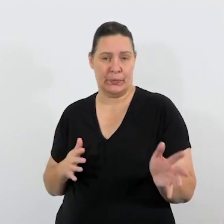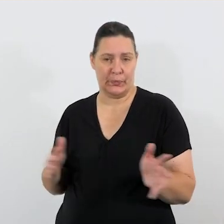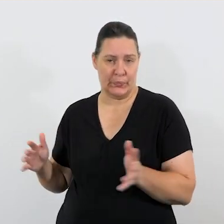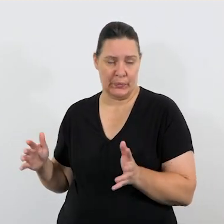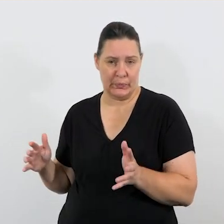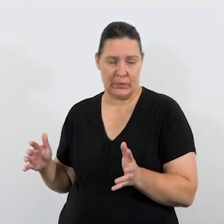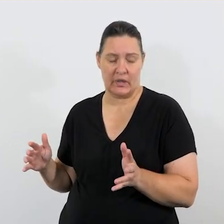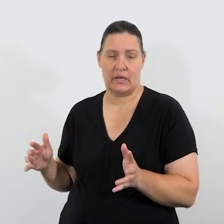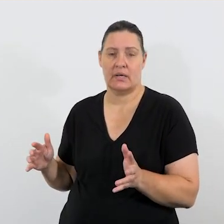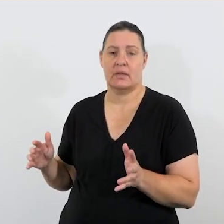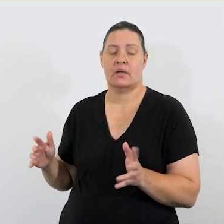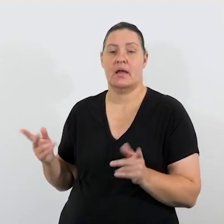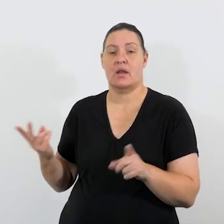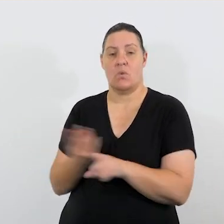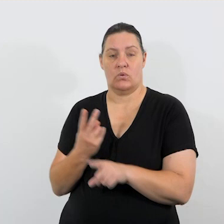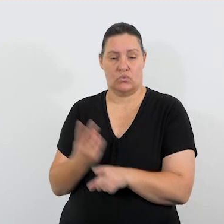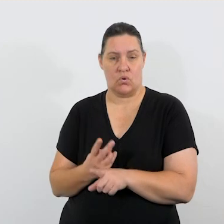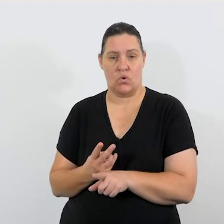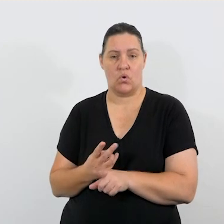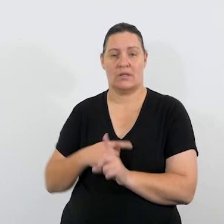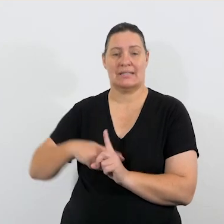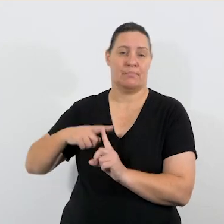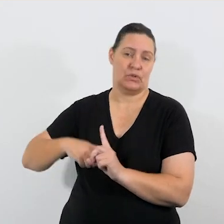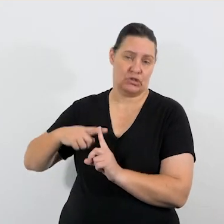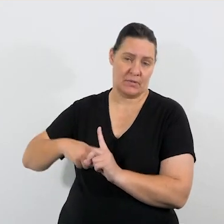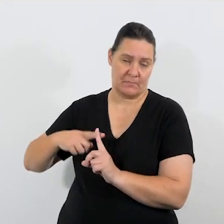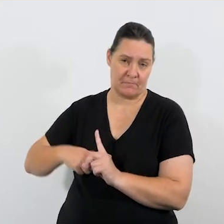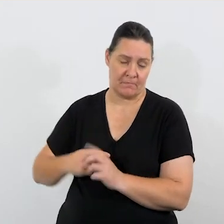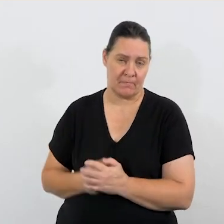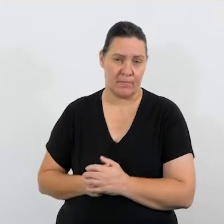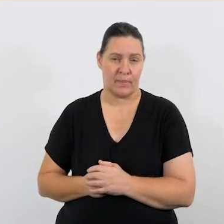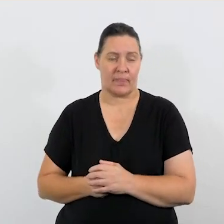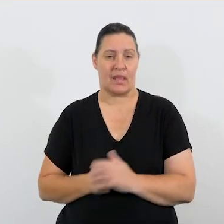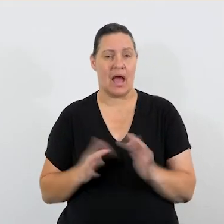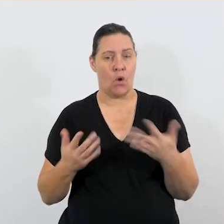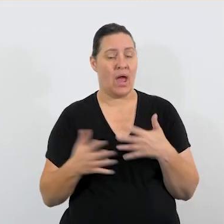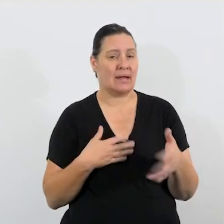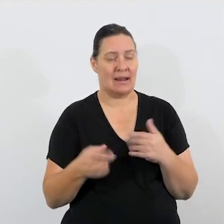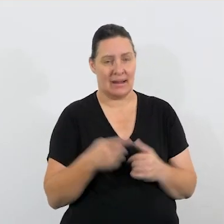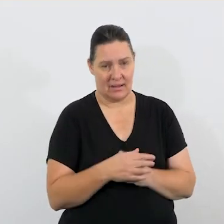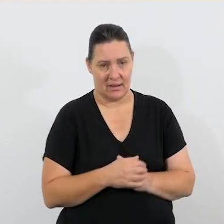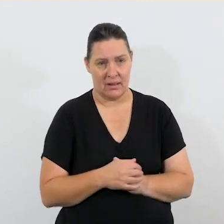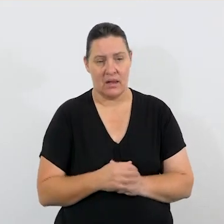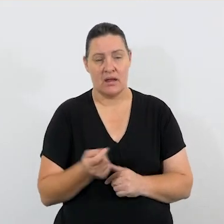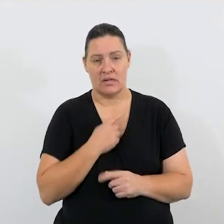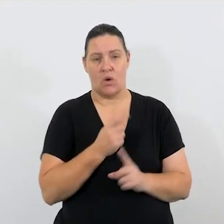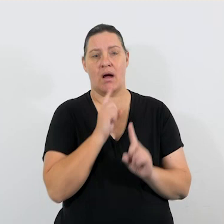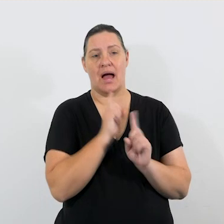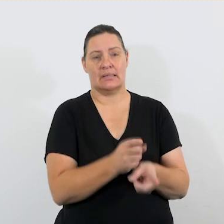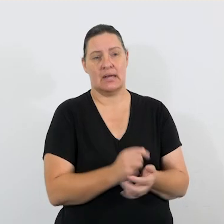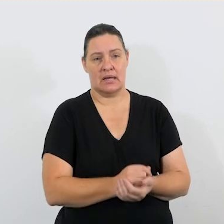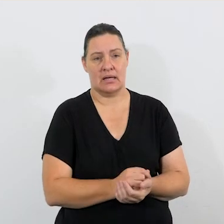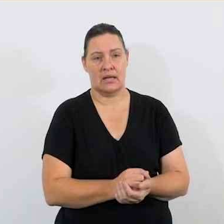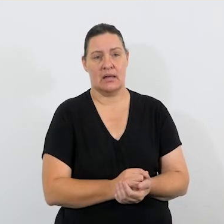air movement as well as the temperature. So how do we deal with this question? Now we're going to answer